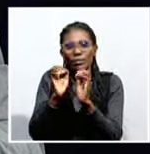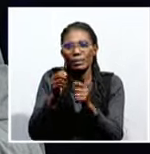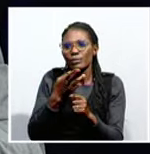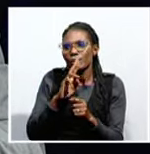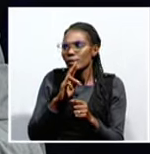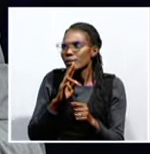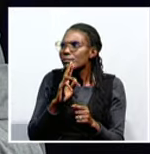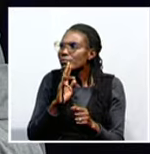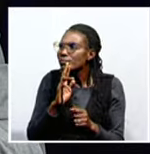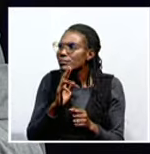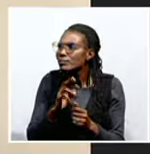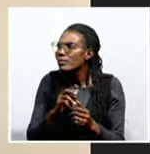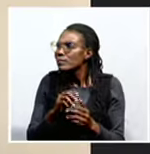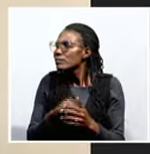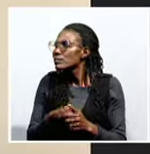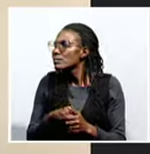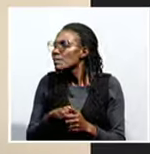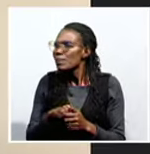life?